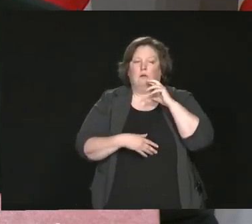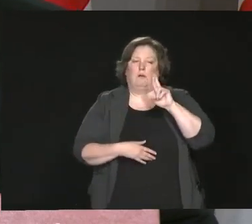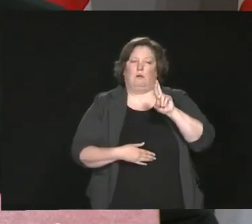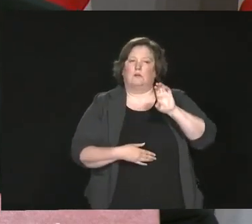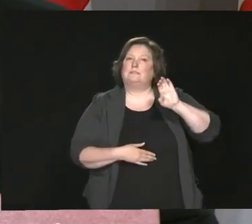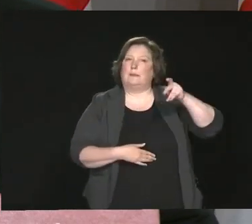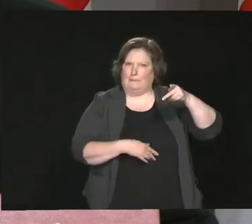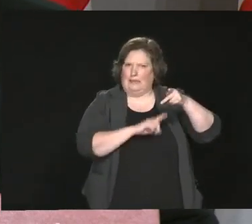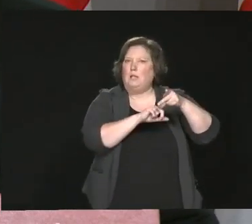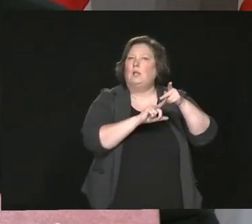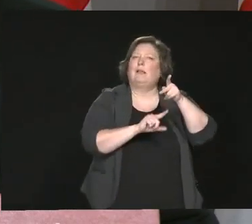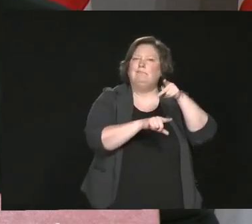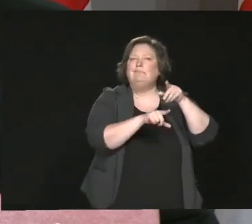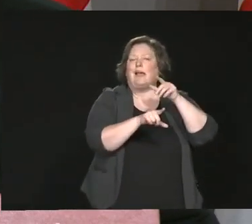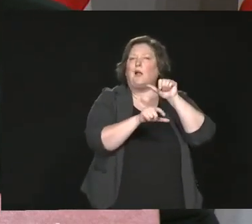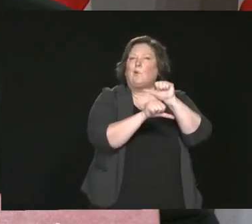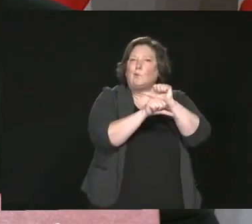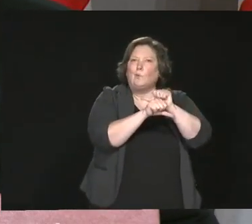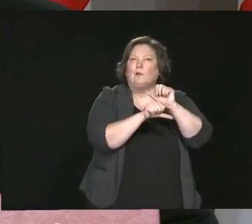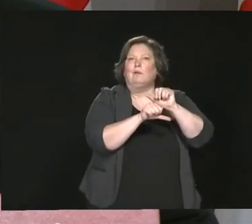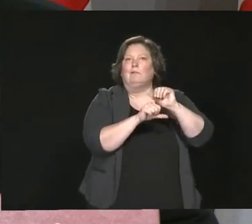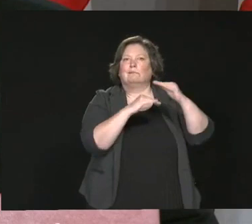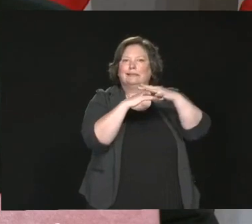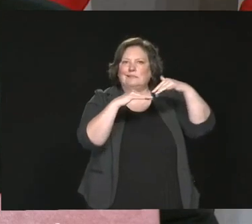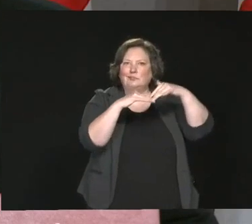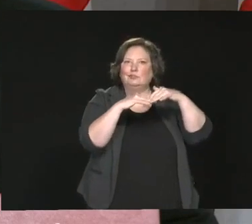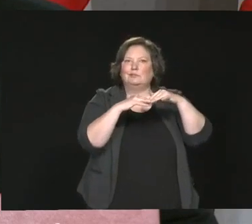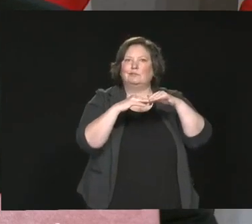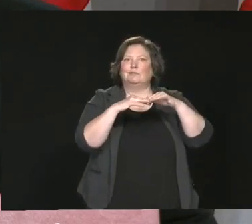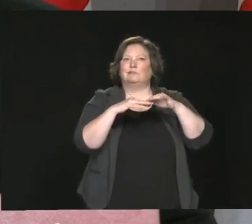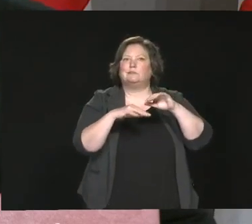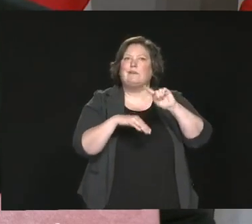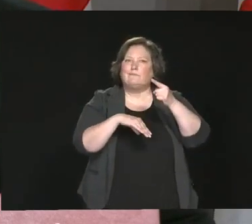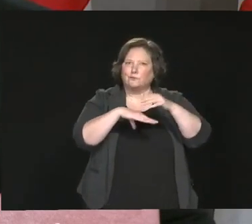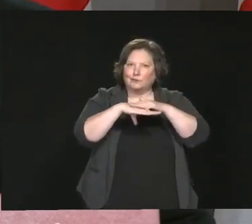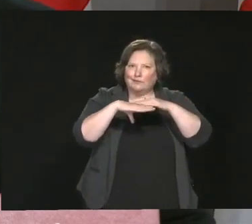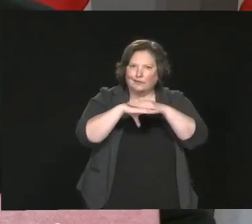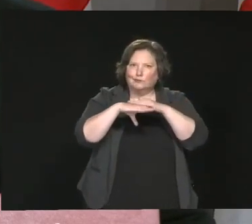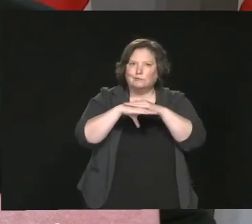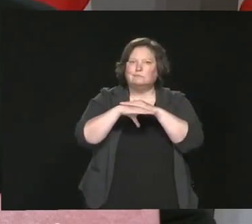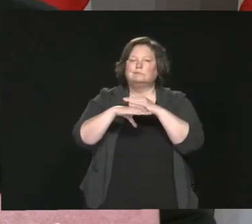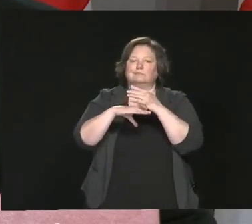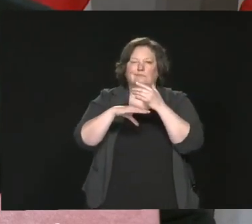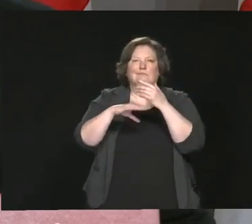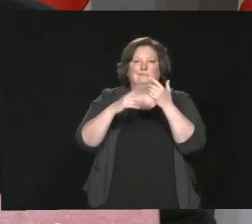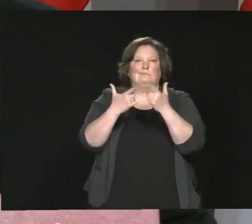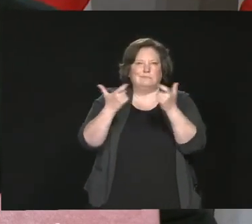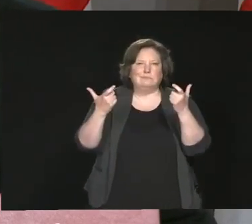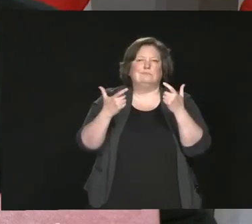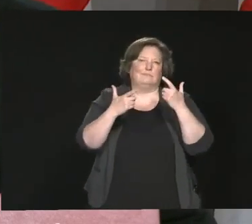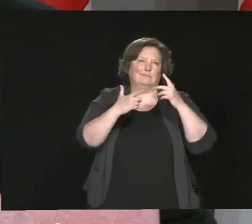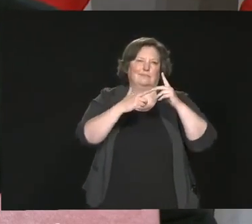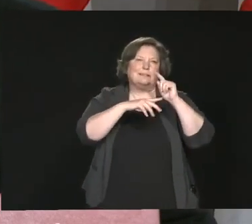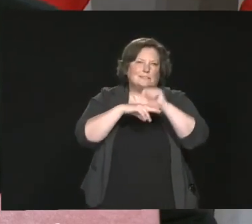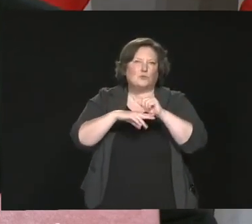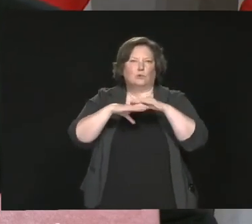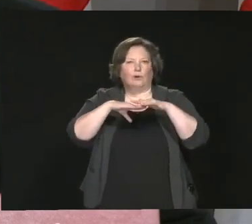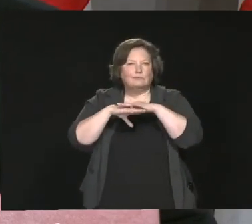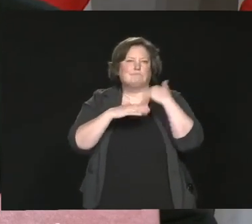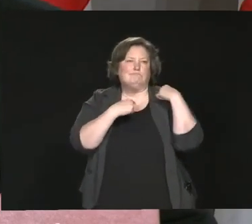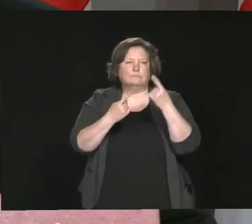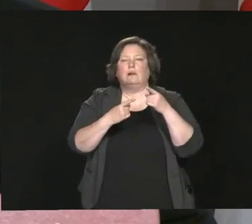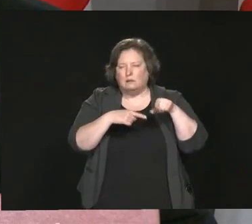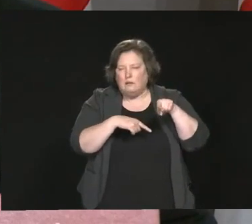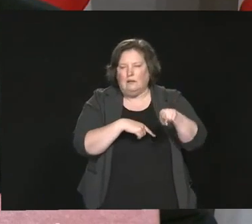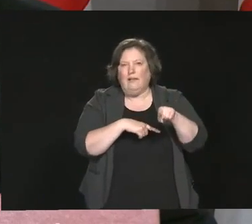territorial communities. And so we are absolutely committed to moving forward on that, as the Prime Minister has indicated. I've had discussions with the Commissioner, but the Prime